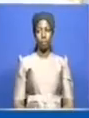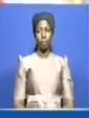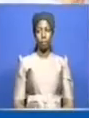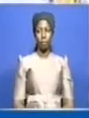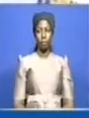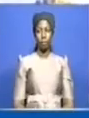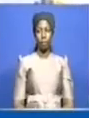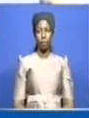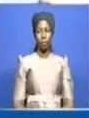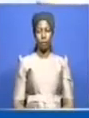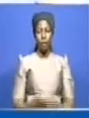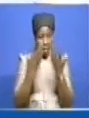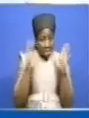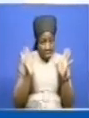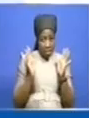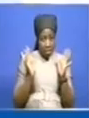Si tumemaliza?